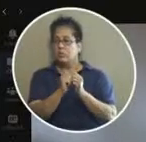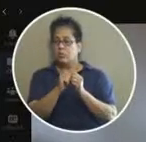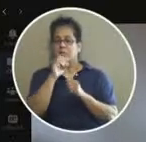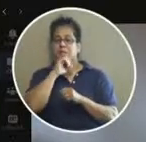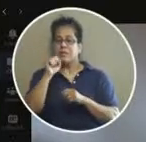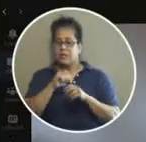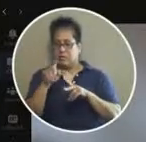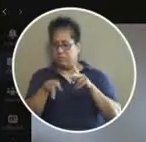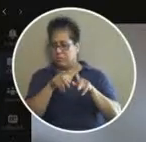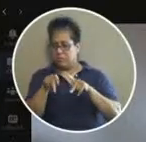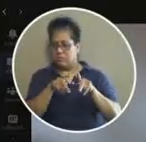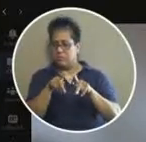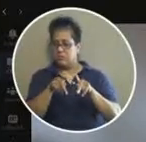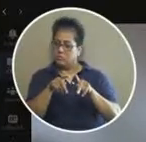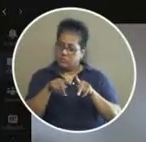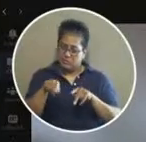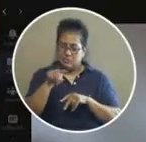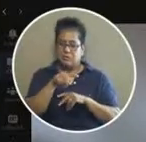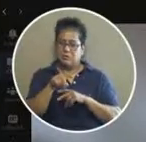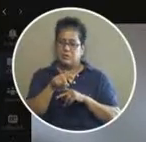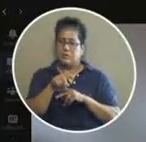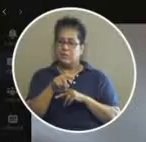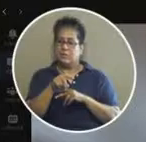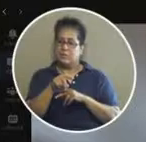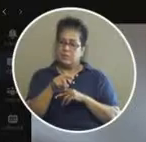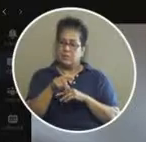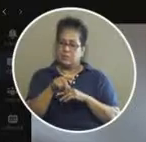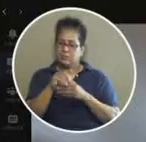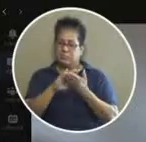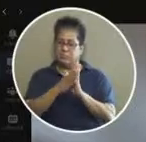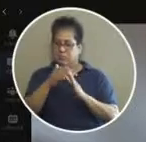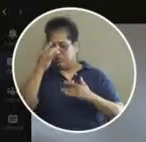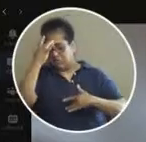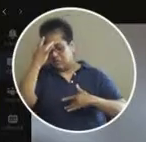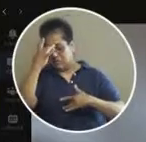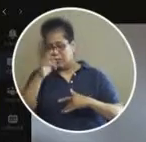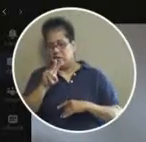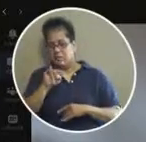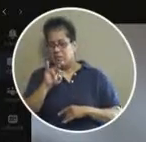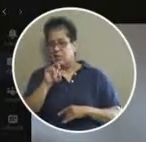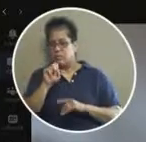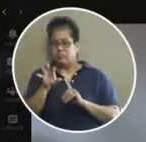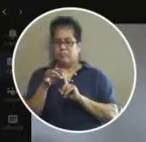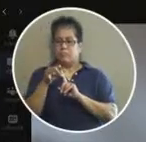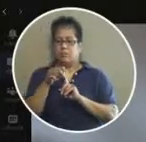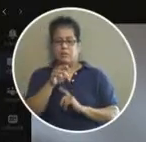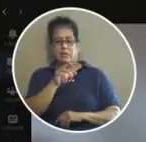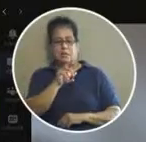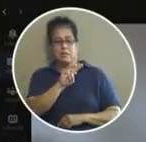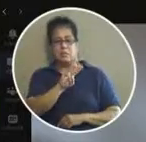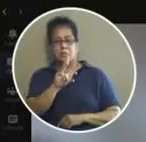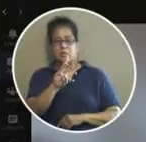elderly population catching the virus. You can visit